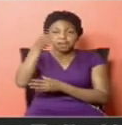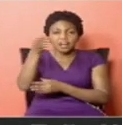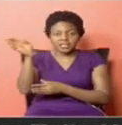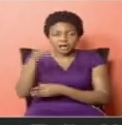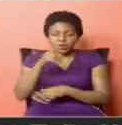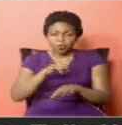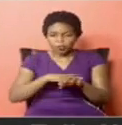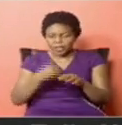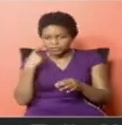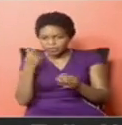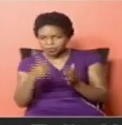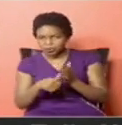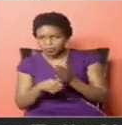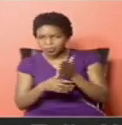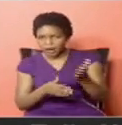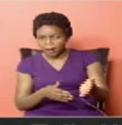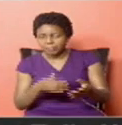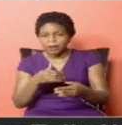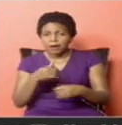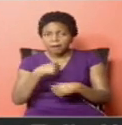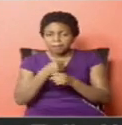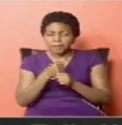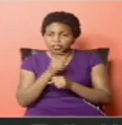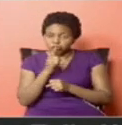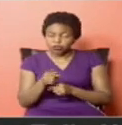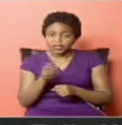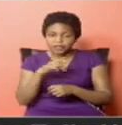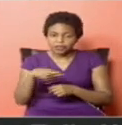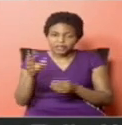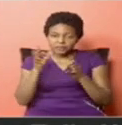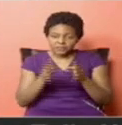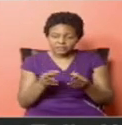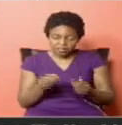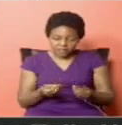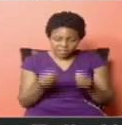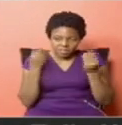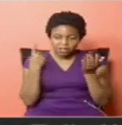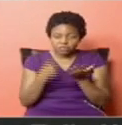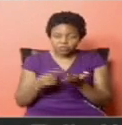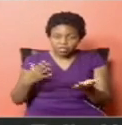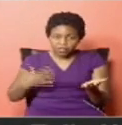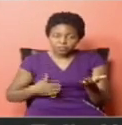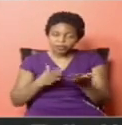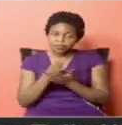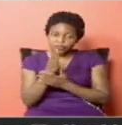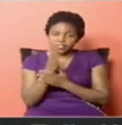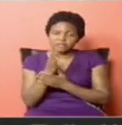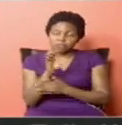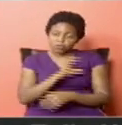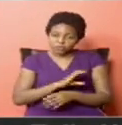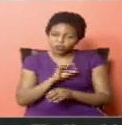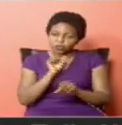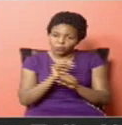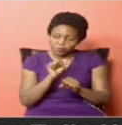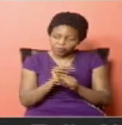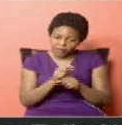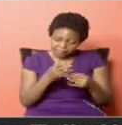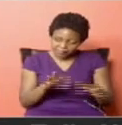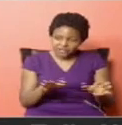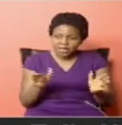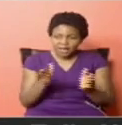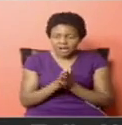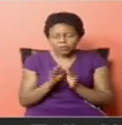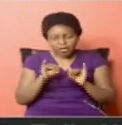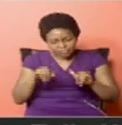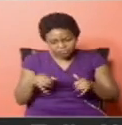flags where you see them to ensure that the right things are done. The Uganda Human Rights Commission has done this to us, and to some extent